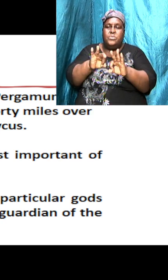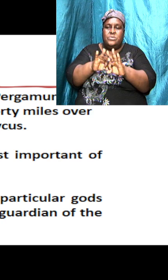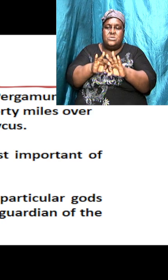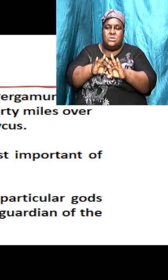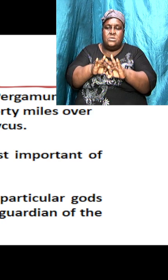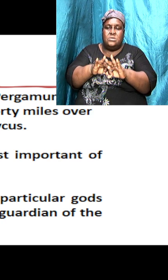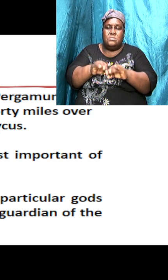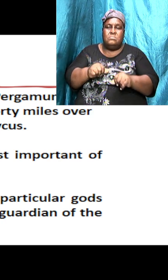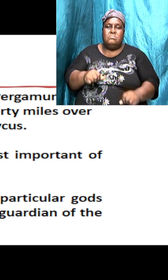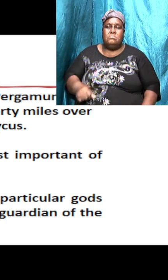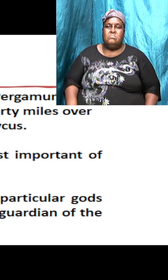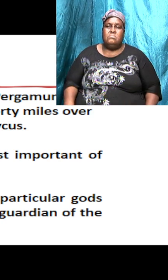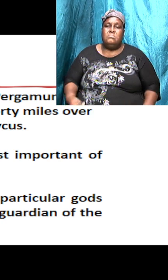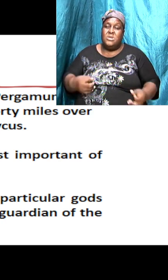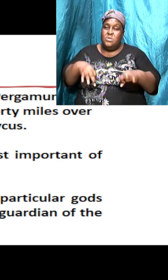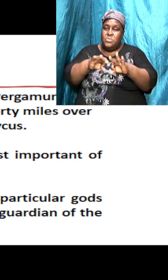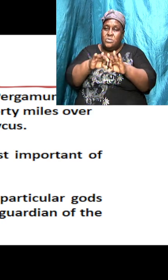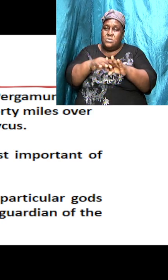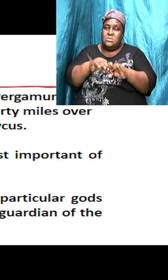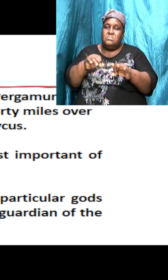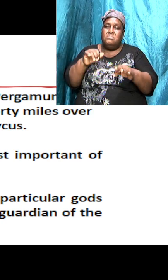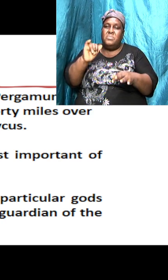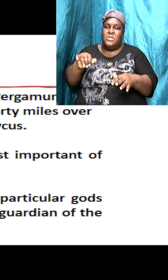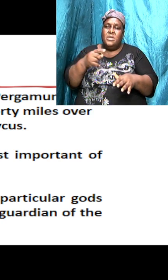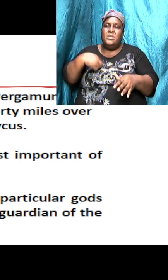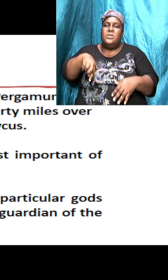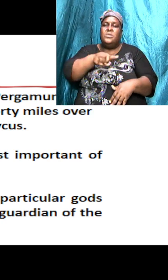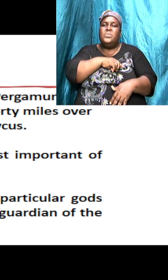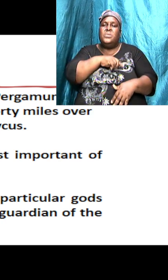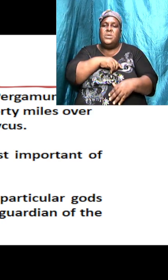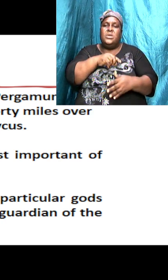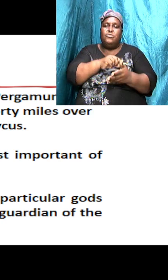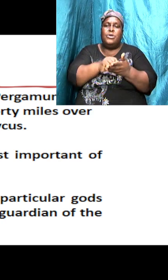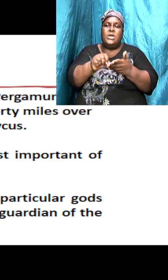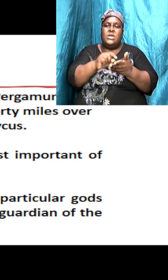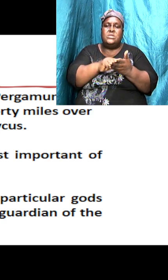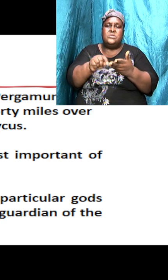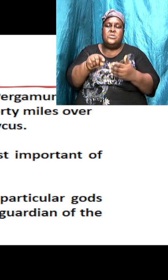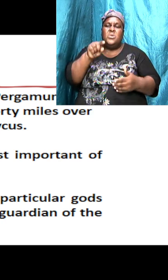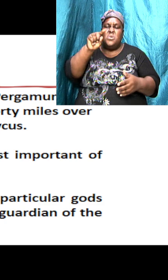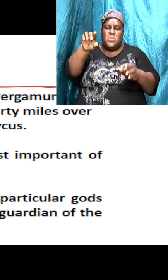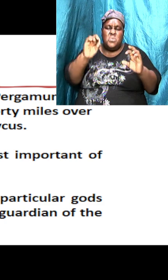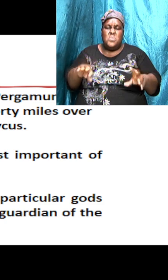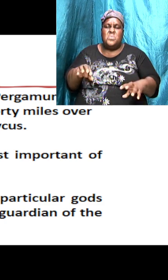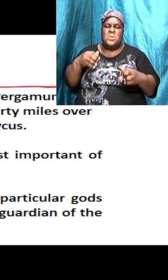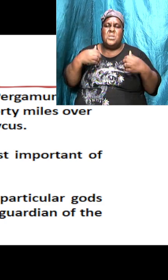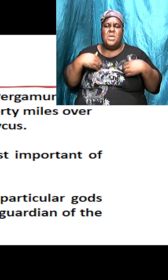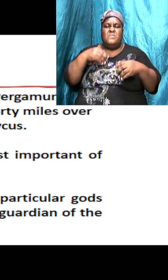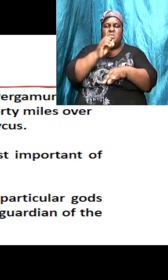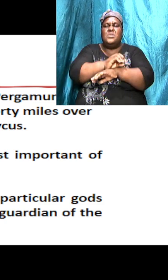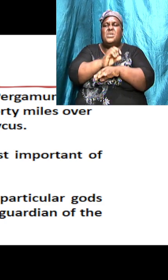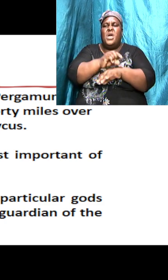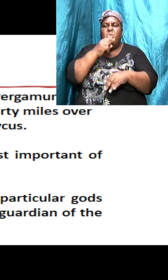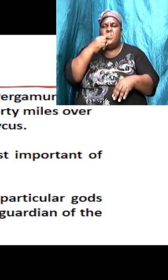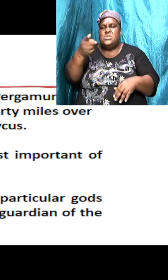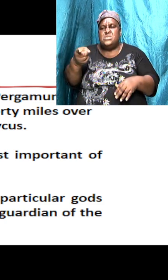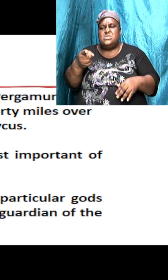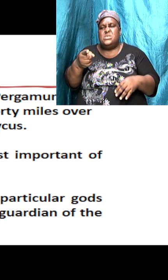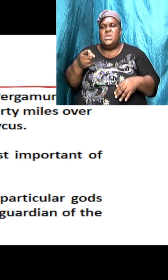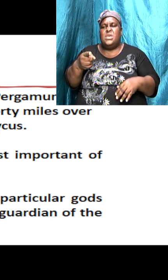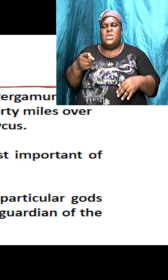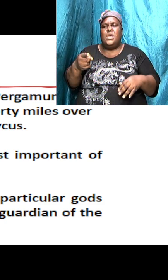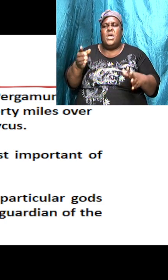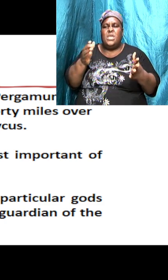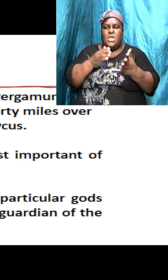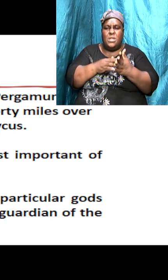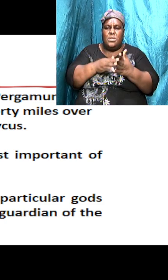we make note. So you can have the church, and I mentioned it before, but I mentioned it against a